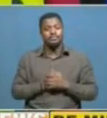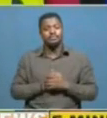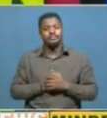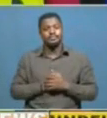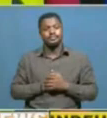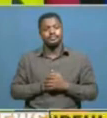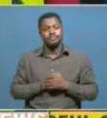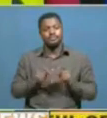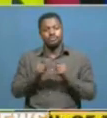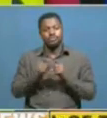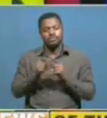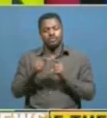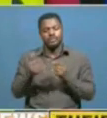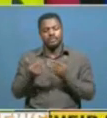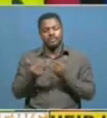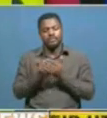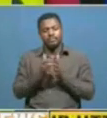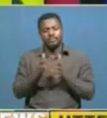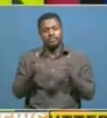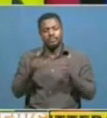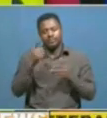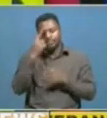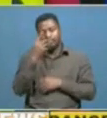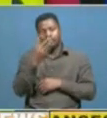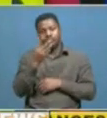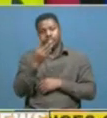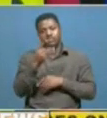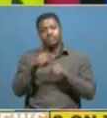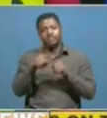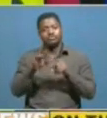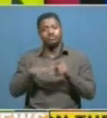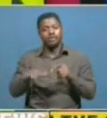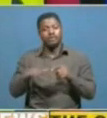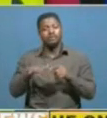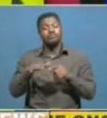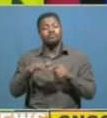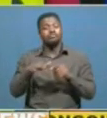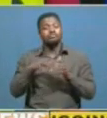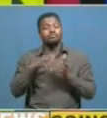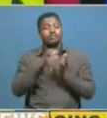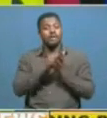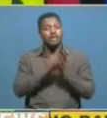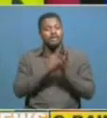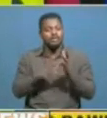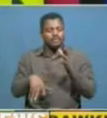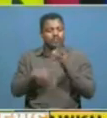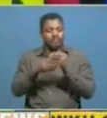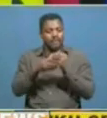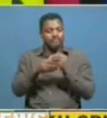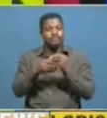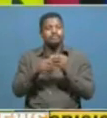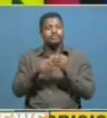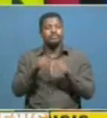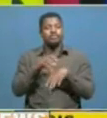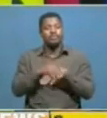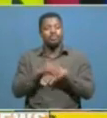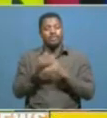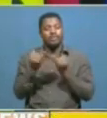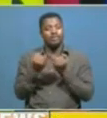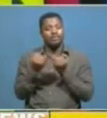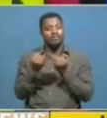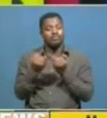Plans are very much advanced for four childhood cancers to also be included on the